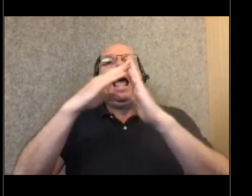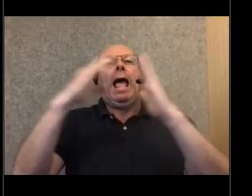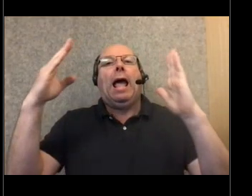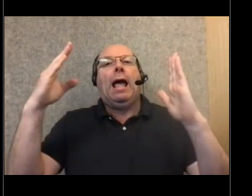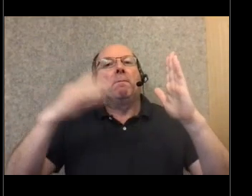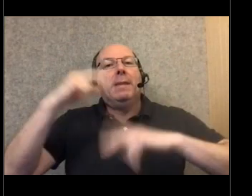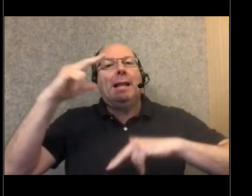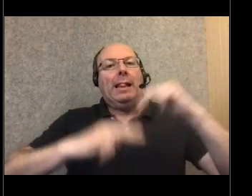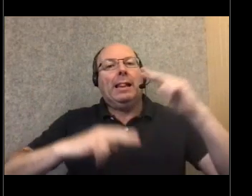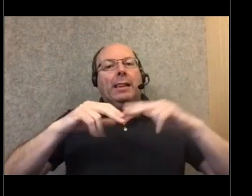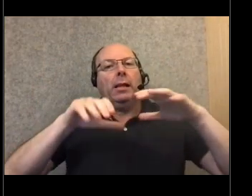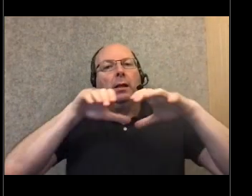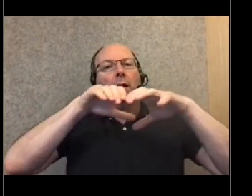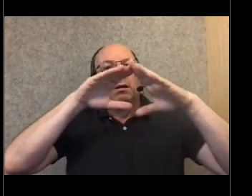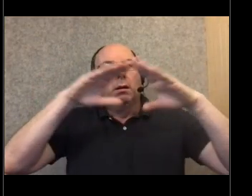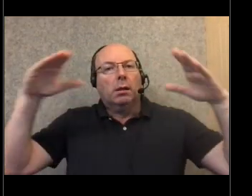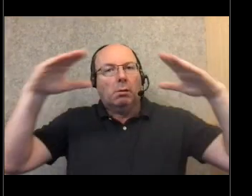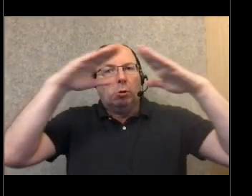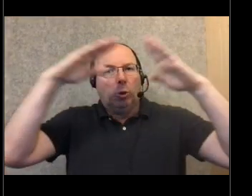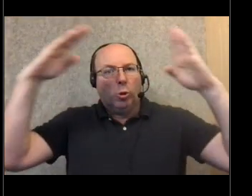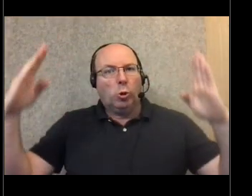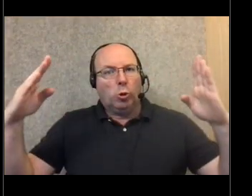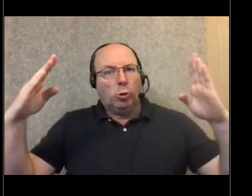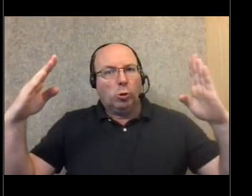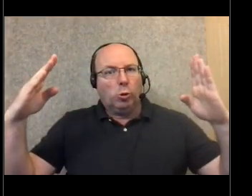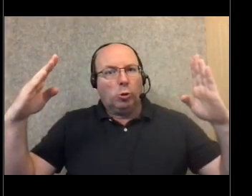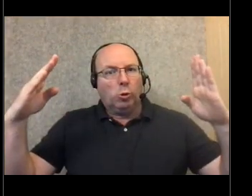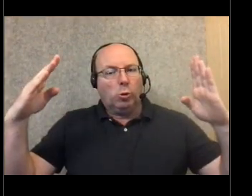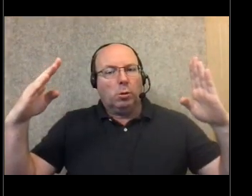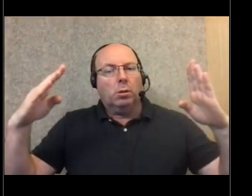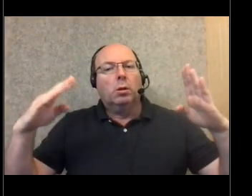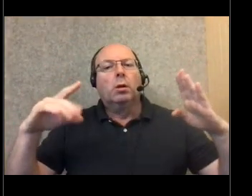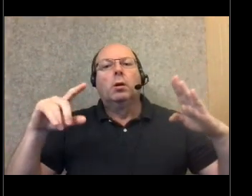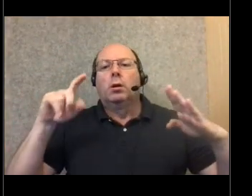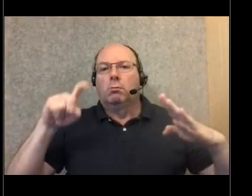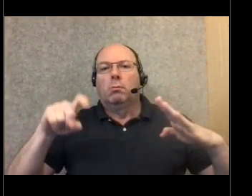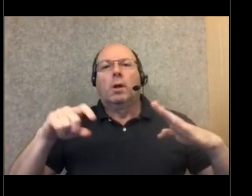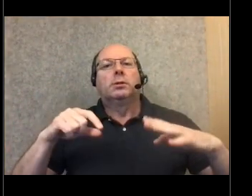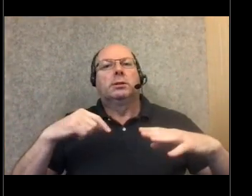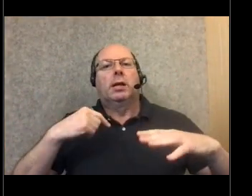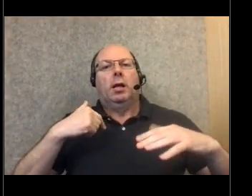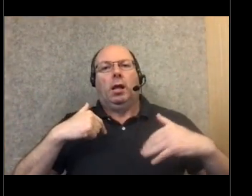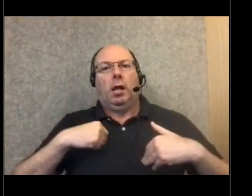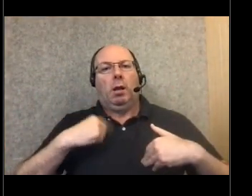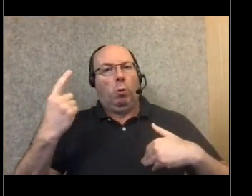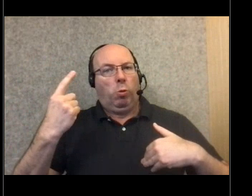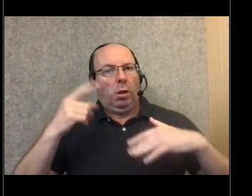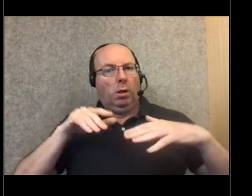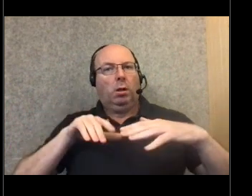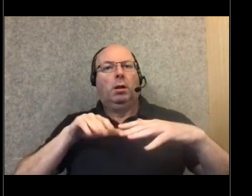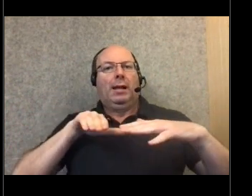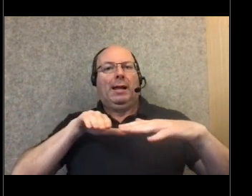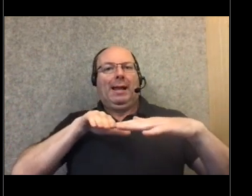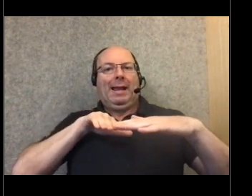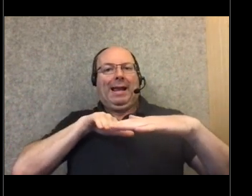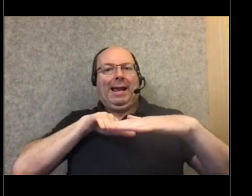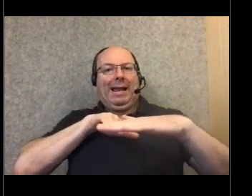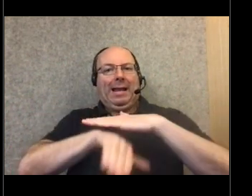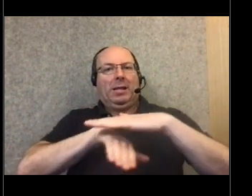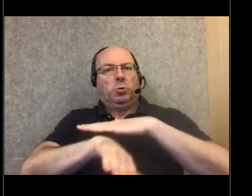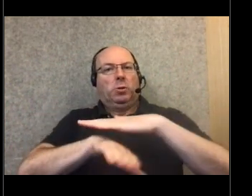site must have at least one accessible entrance on an accessible